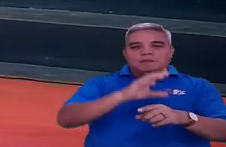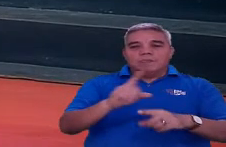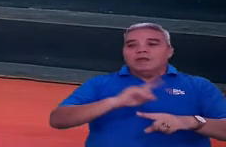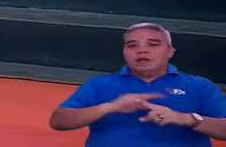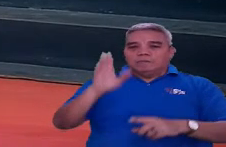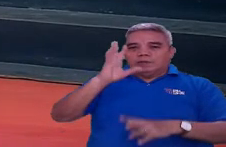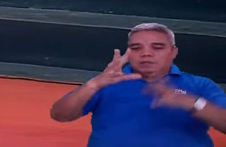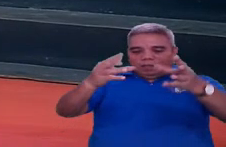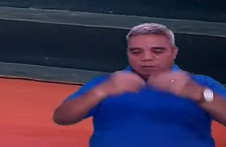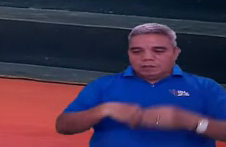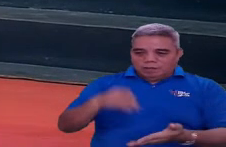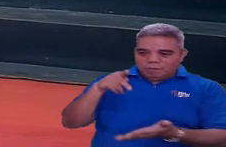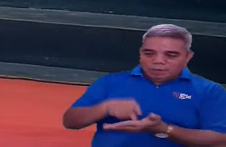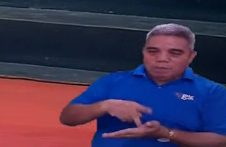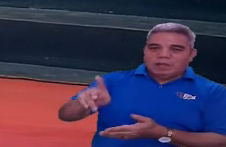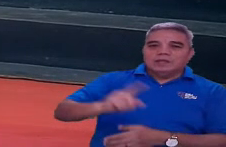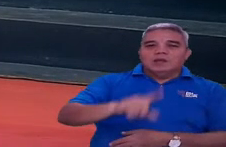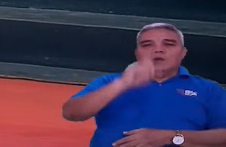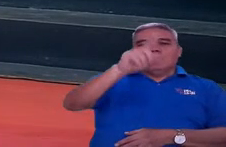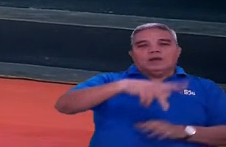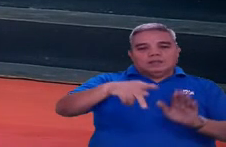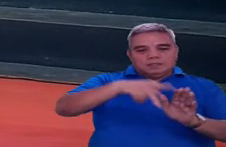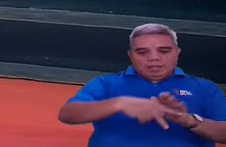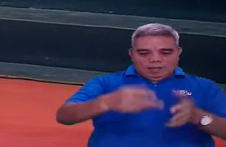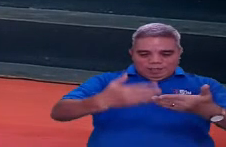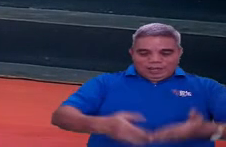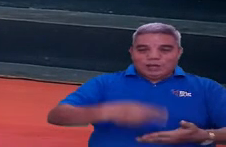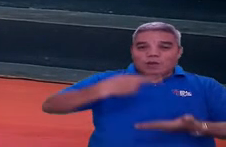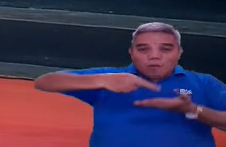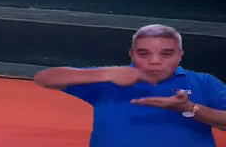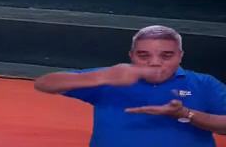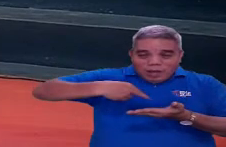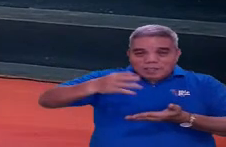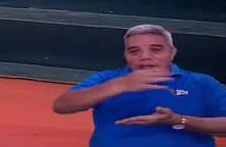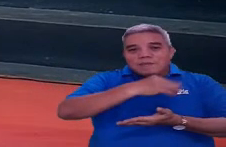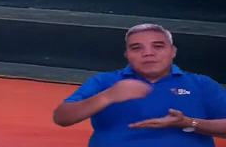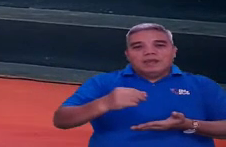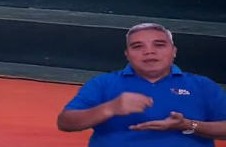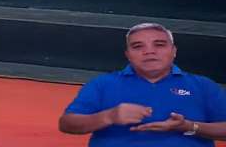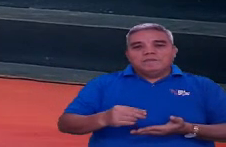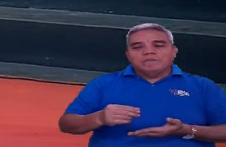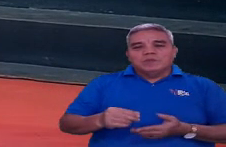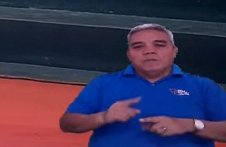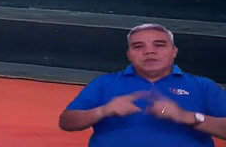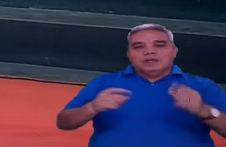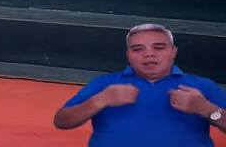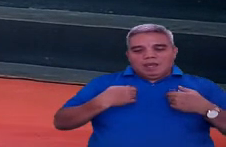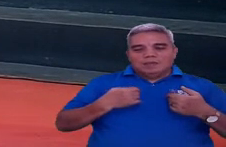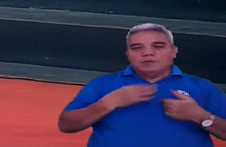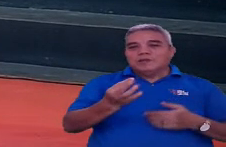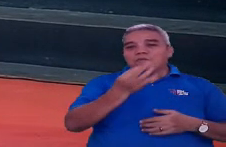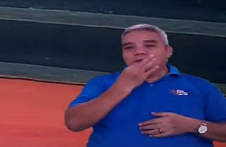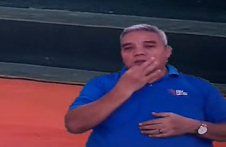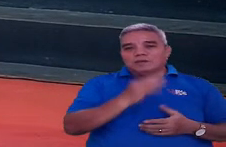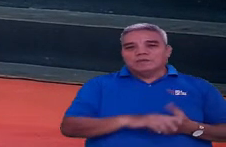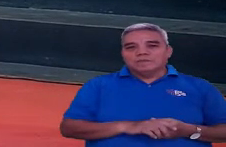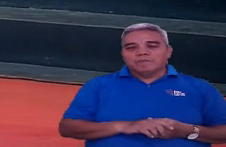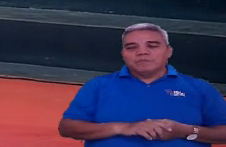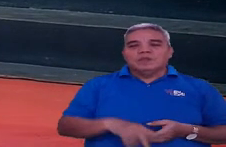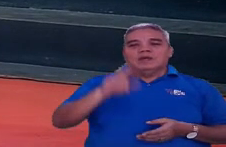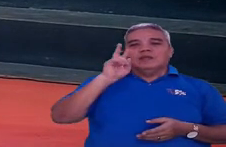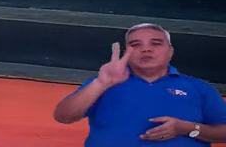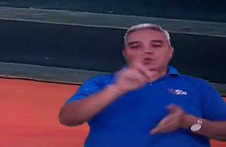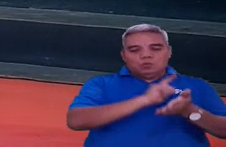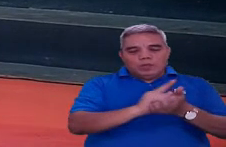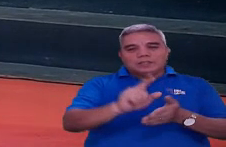he was able to buy 5 kilos of rice and he would immediately write, you know, his letter,